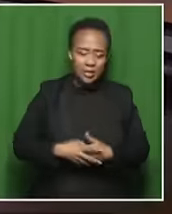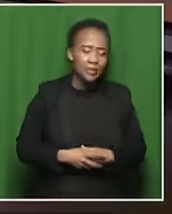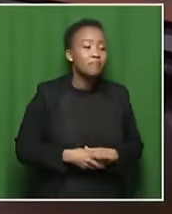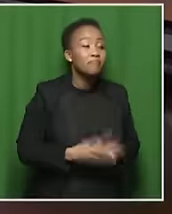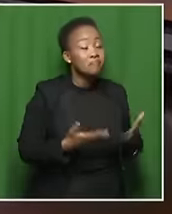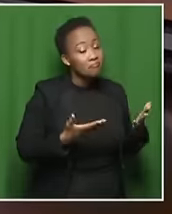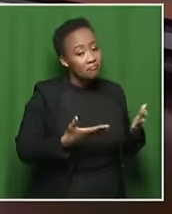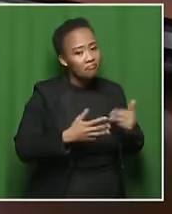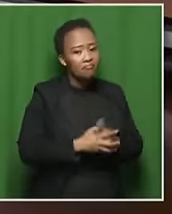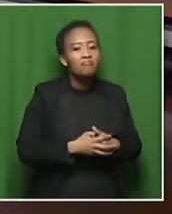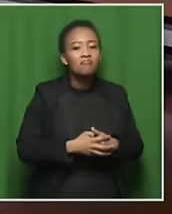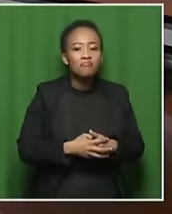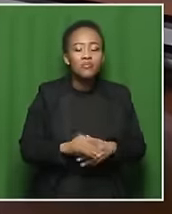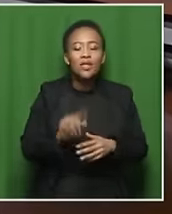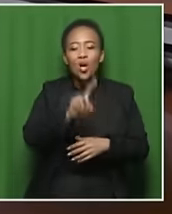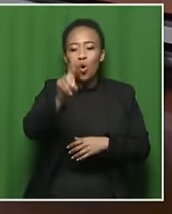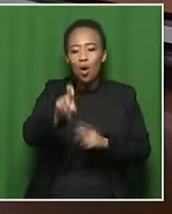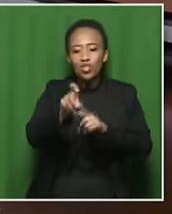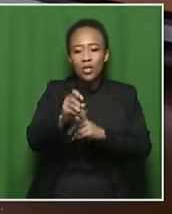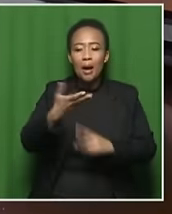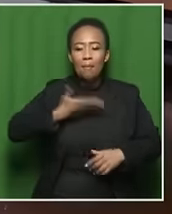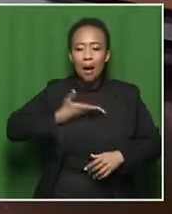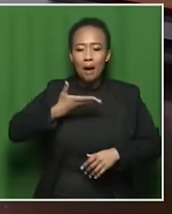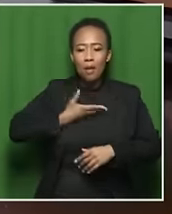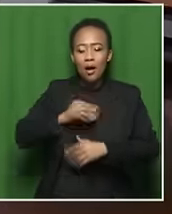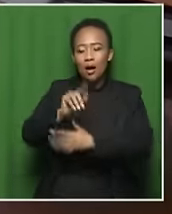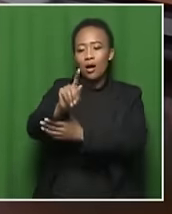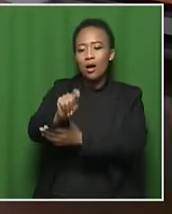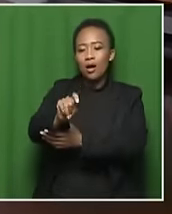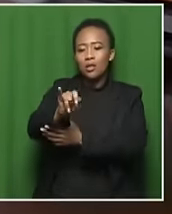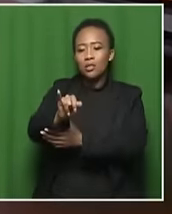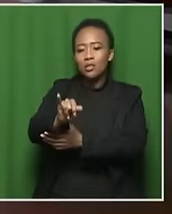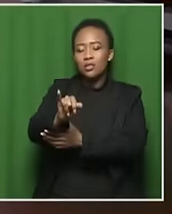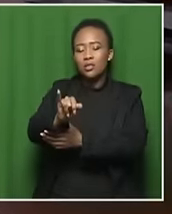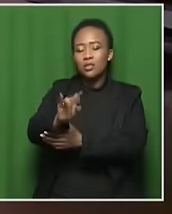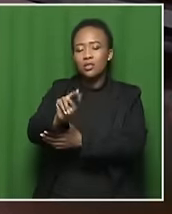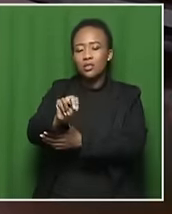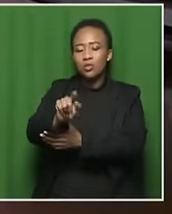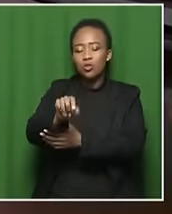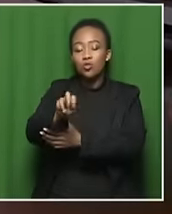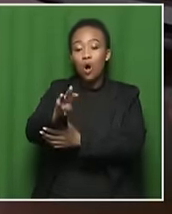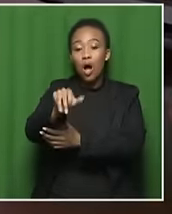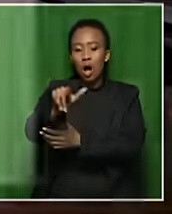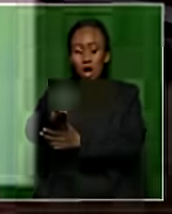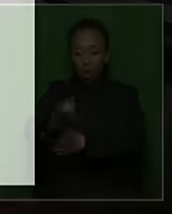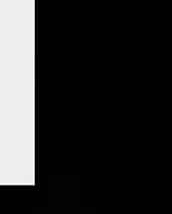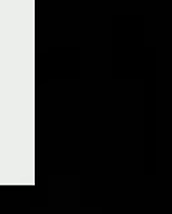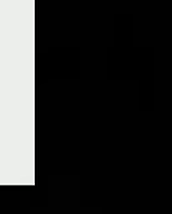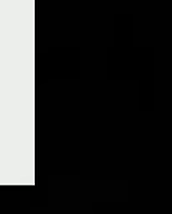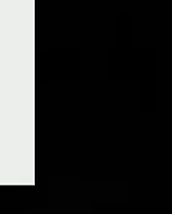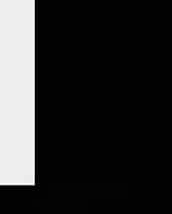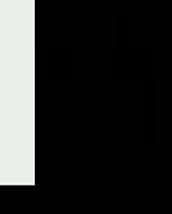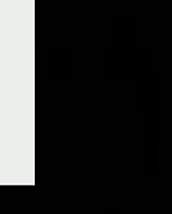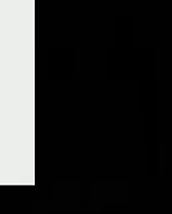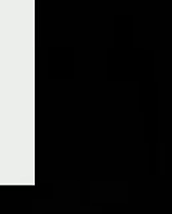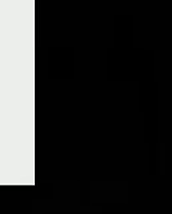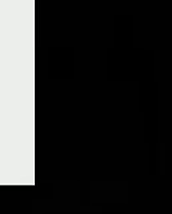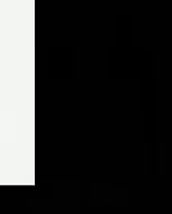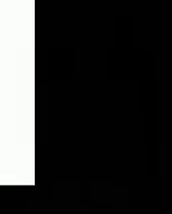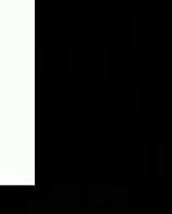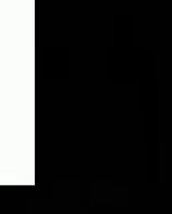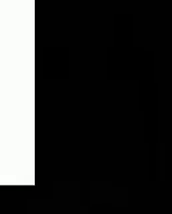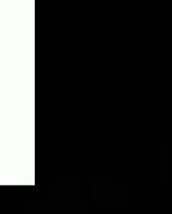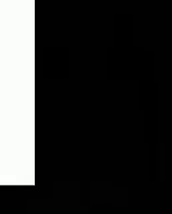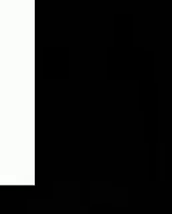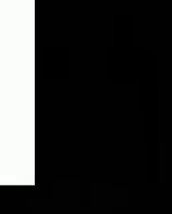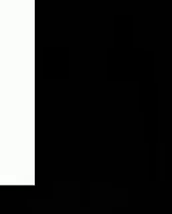This one is from Ubabagatin Tswalo, says, please ask them if there's anything different or extraordinary that they will come up